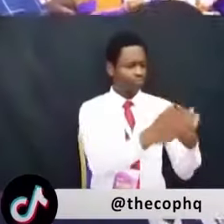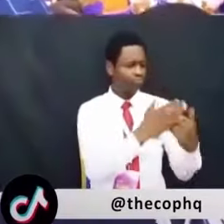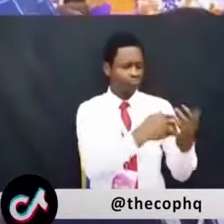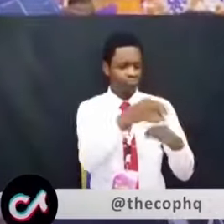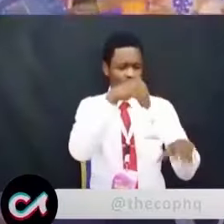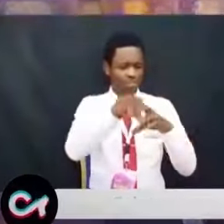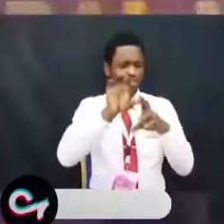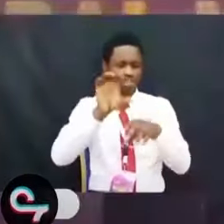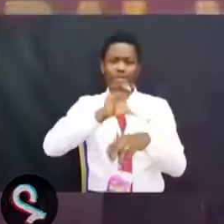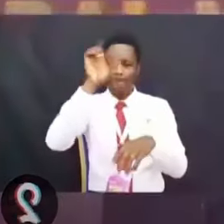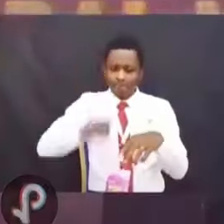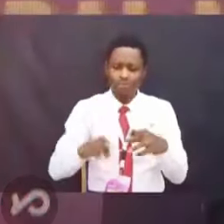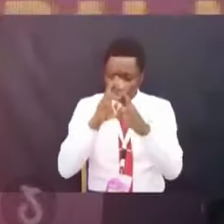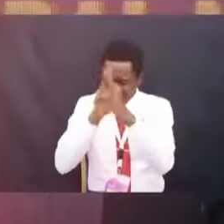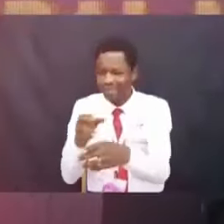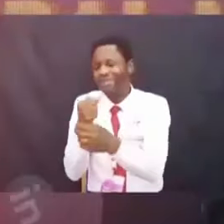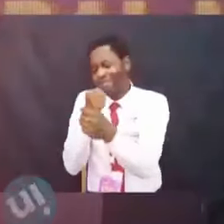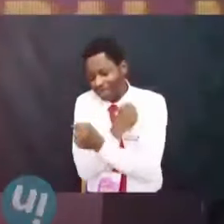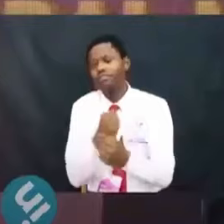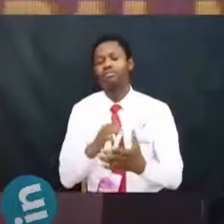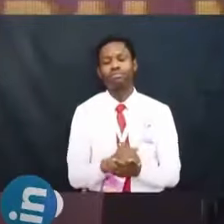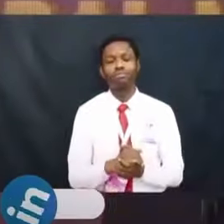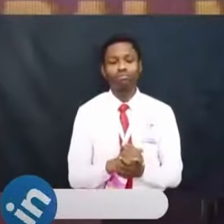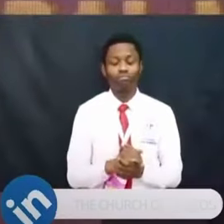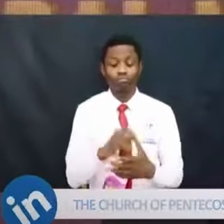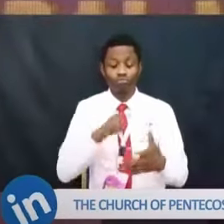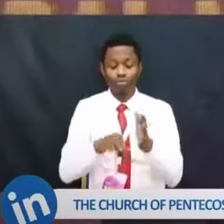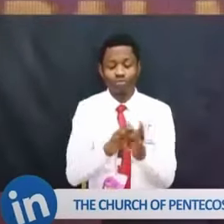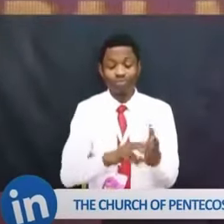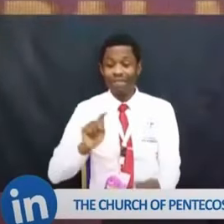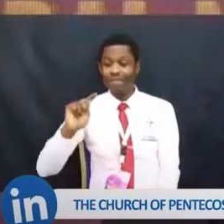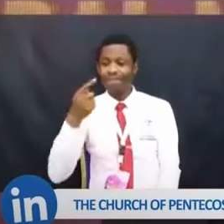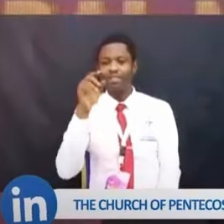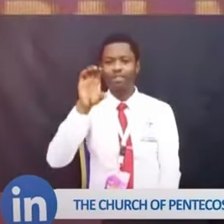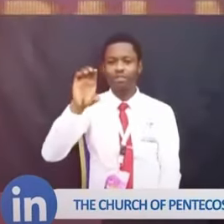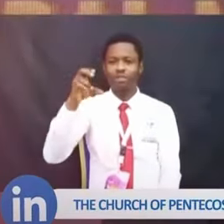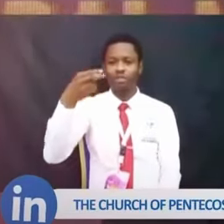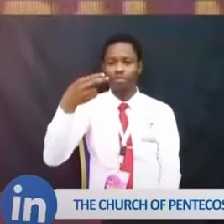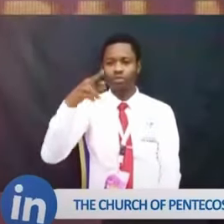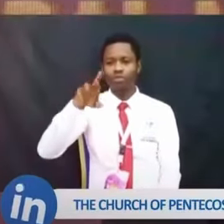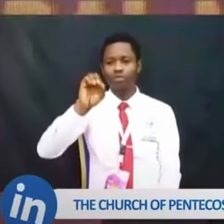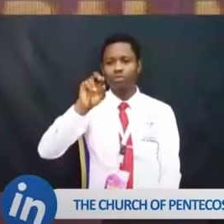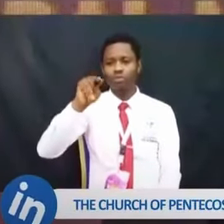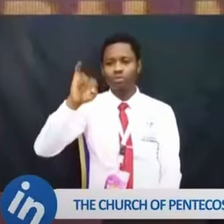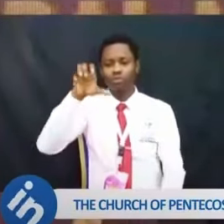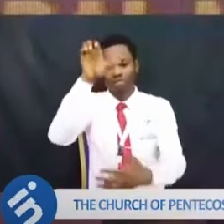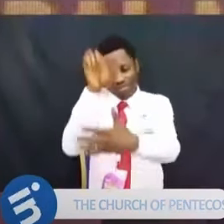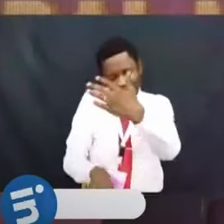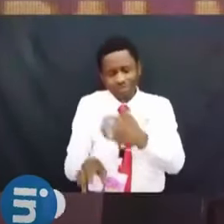and deeply loved. 1 Chronicles 11, please. I'll take